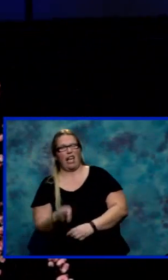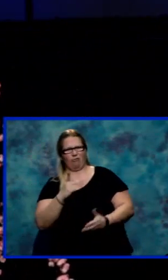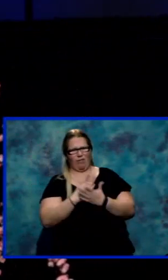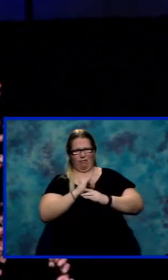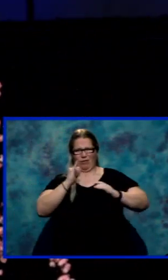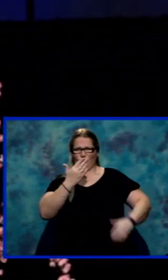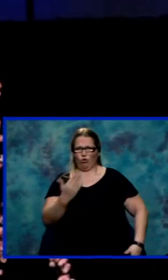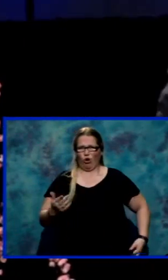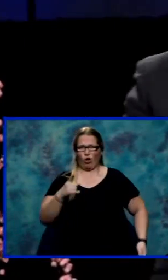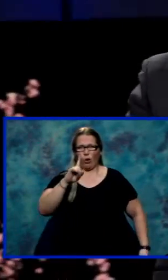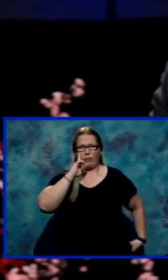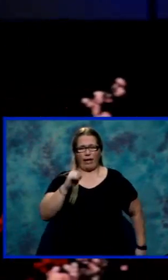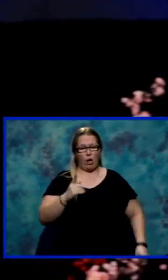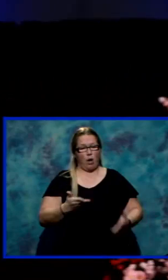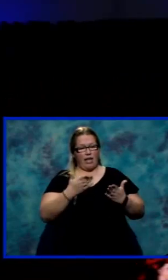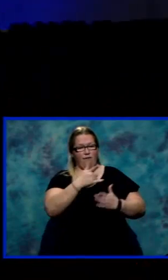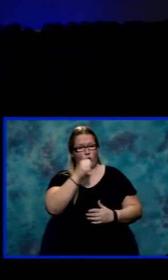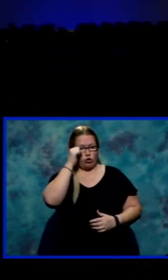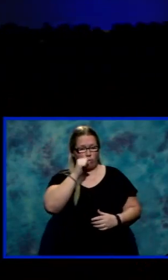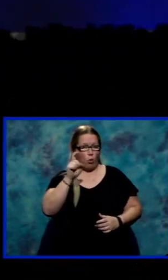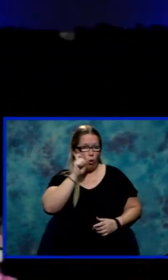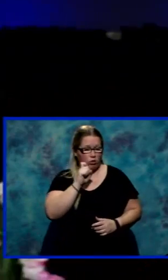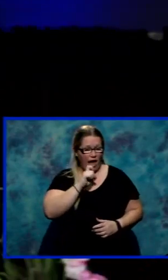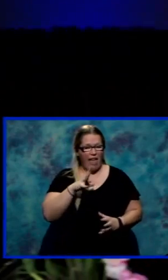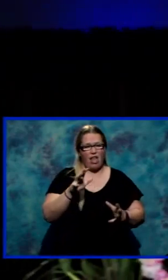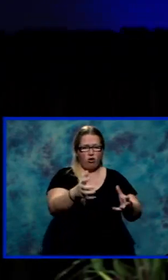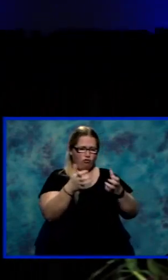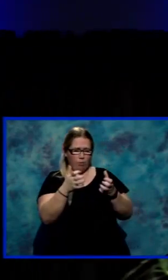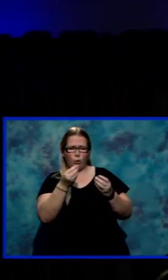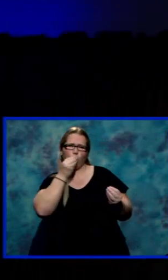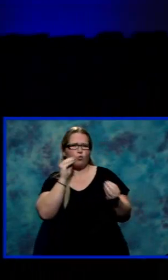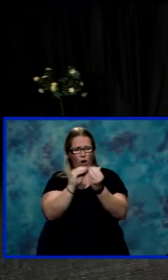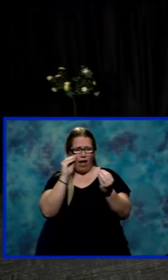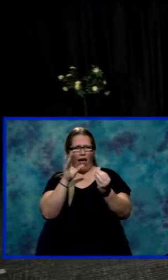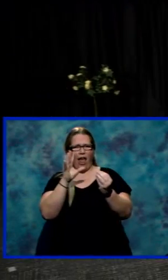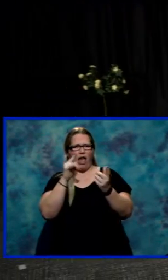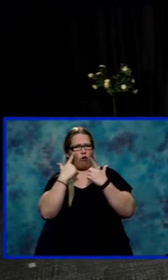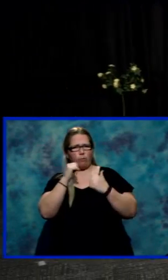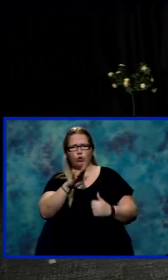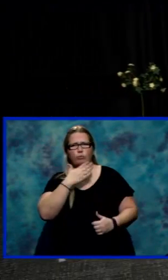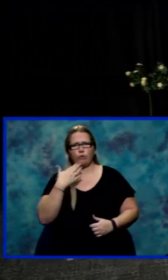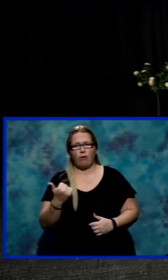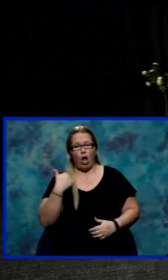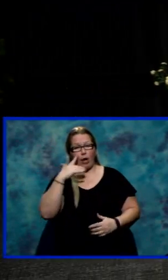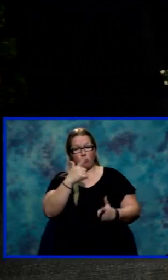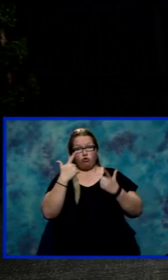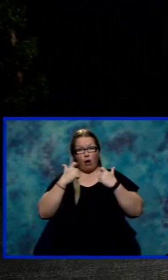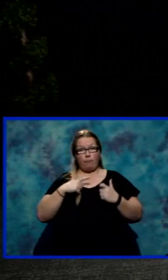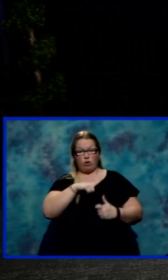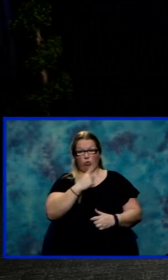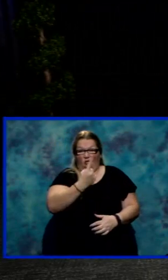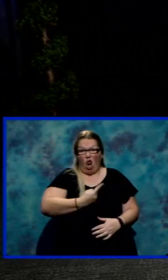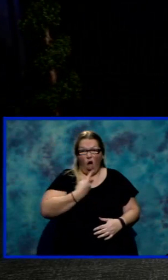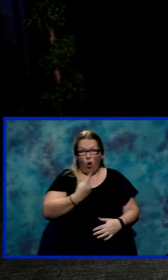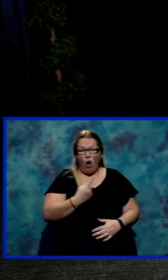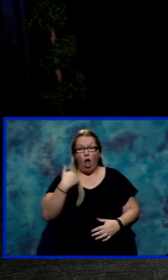down, feed your sheep with water, and then grab you and kiss you and cry. I don't know if he was crying because he was so alone.